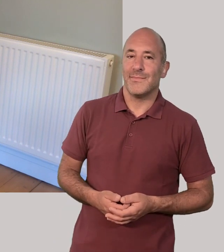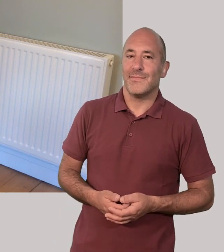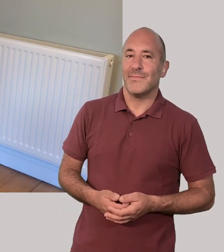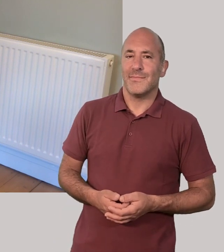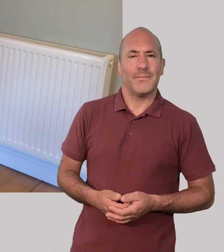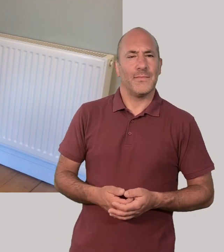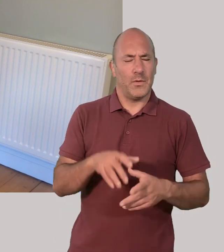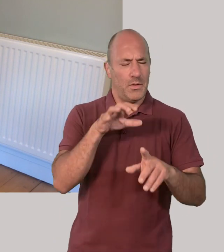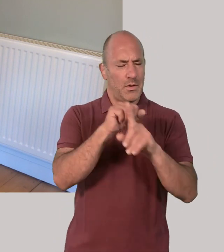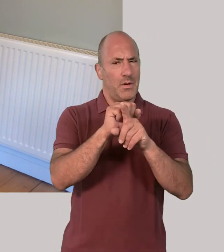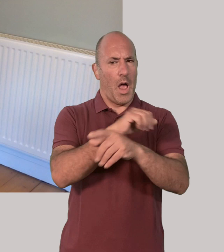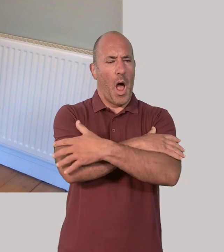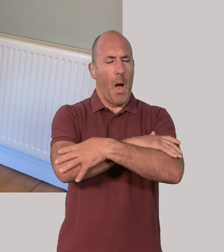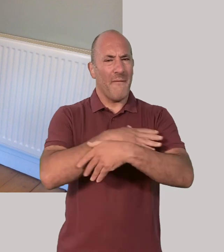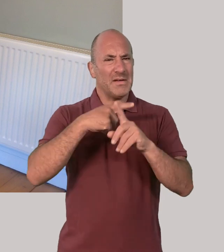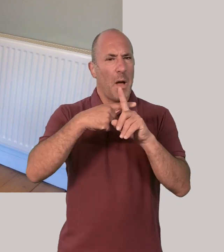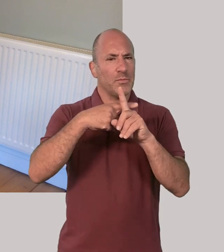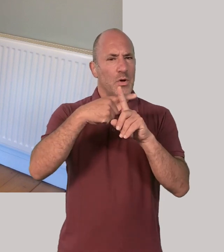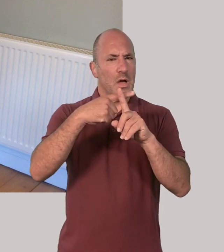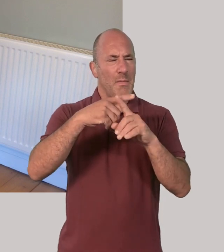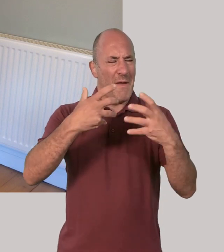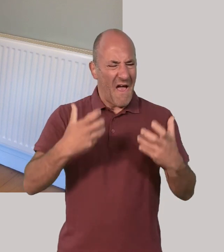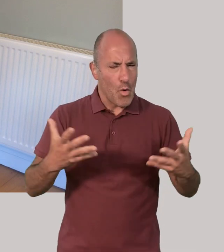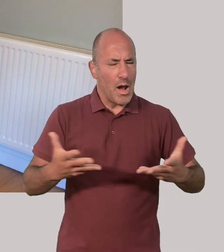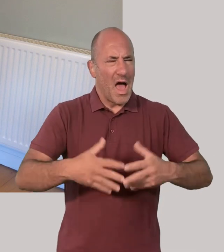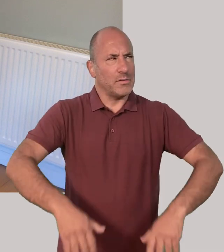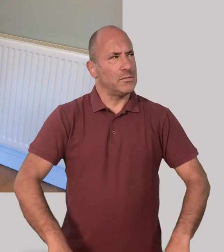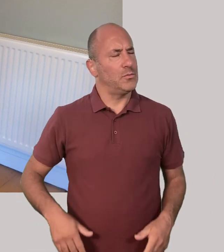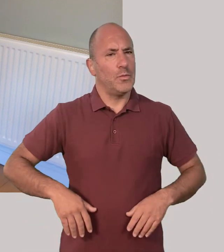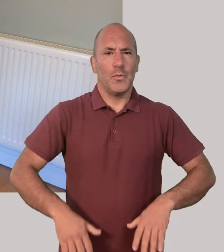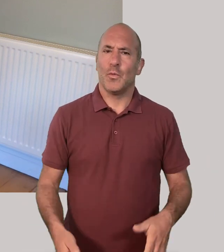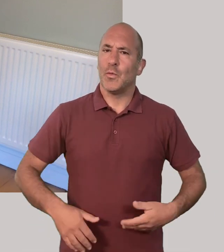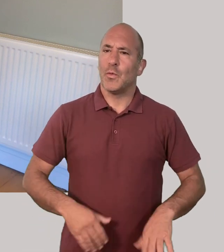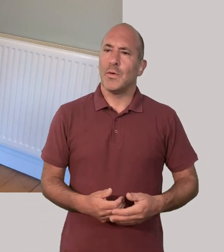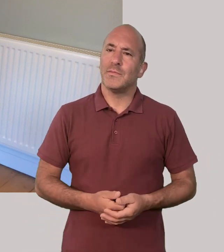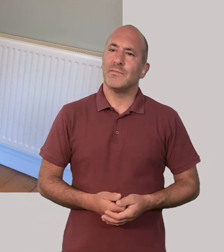Notice the temperature of your arms, whether they feel heavy or light.